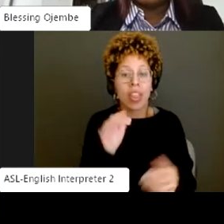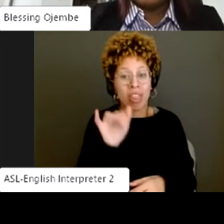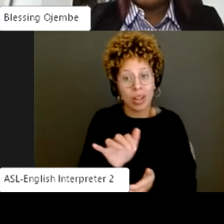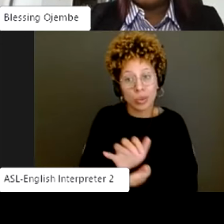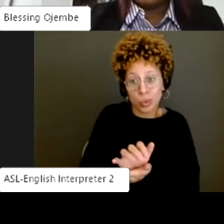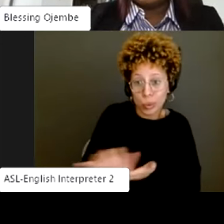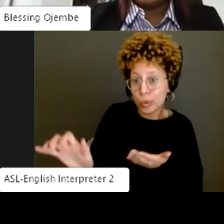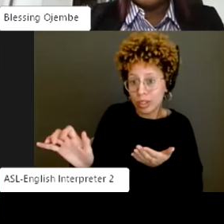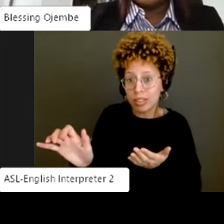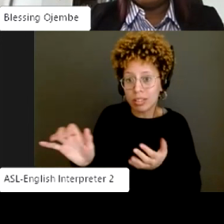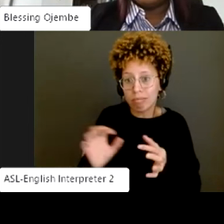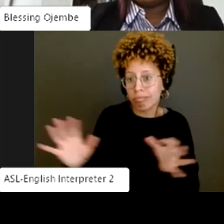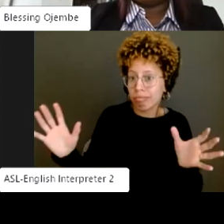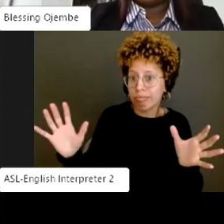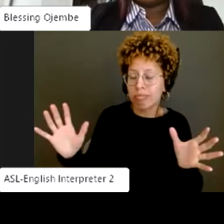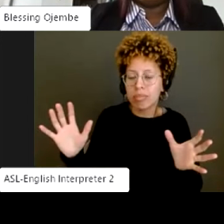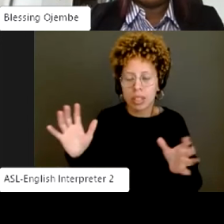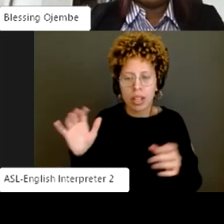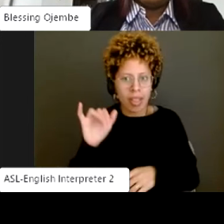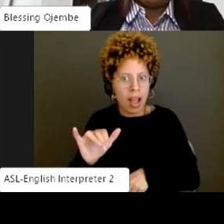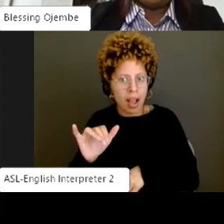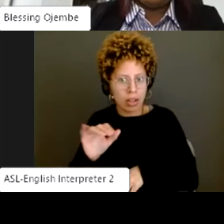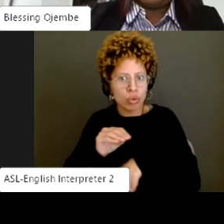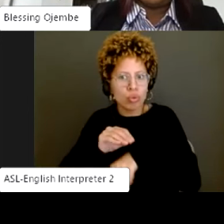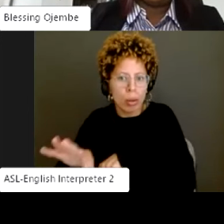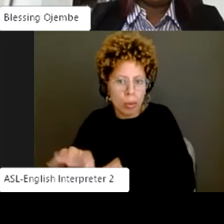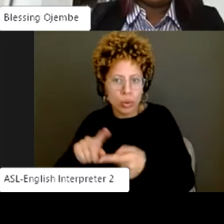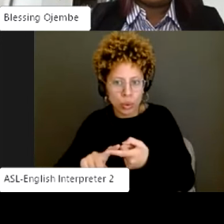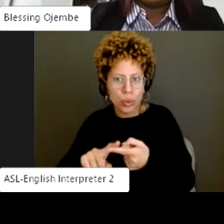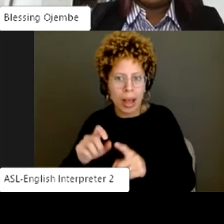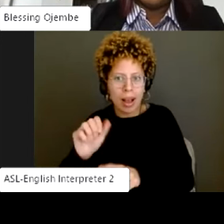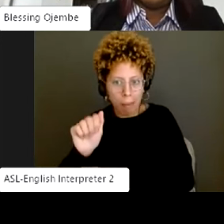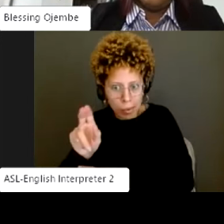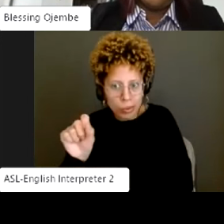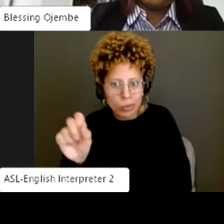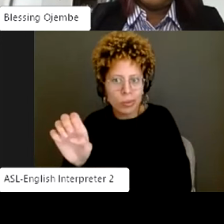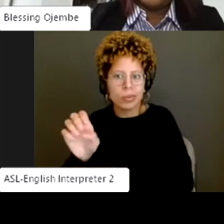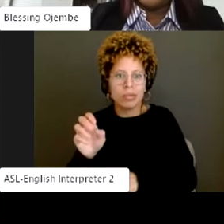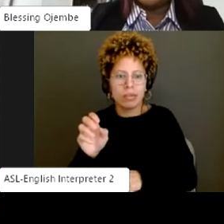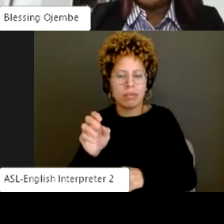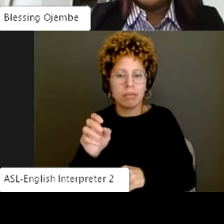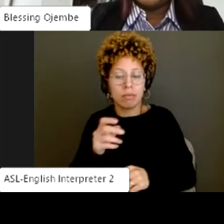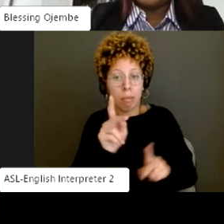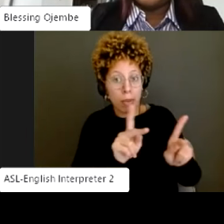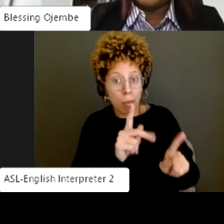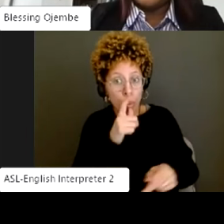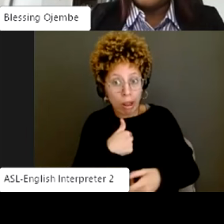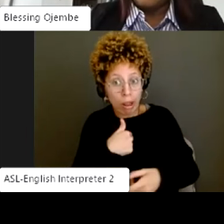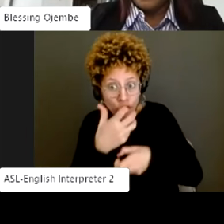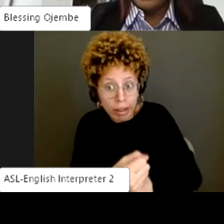what contributes to elder abuse, which can be from people they trust or from people in the community.